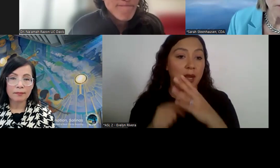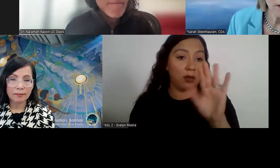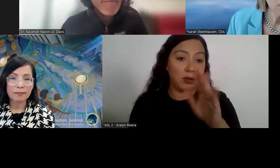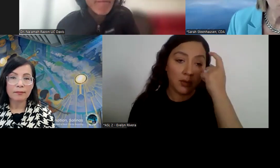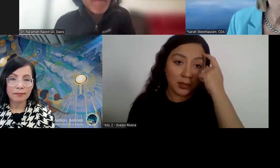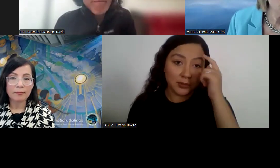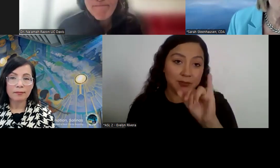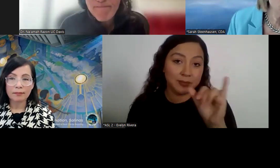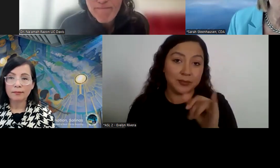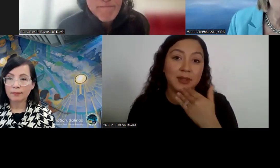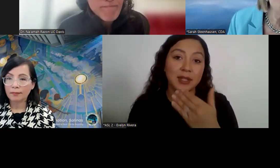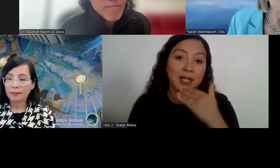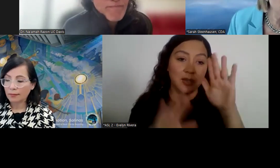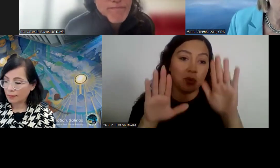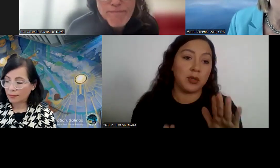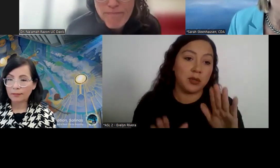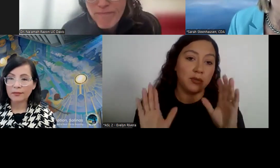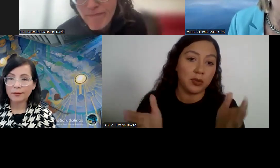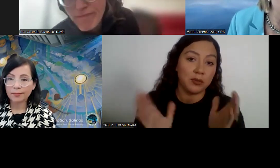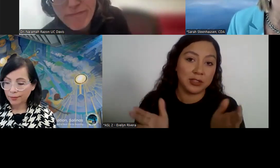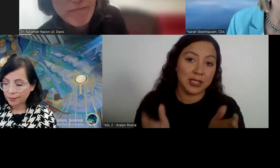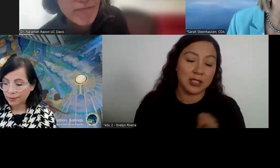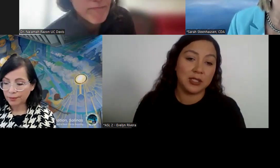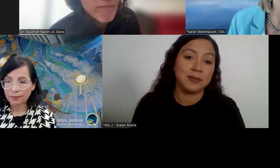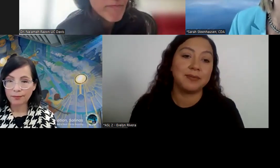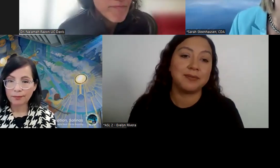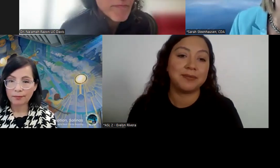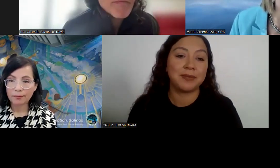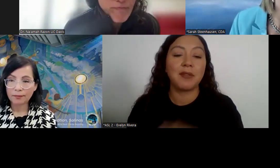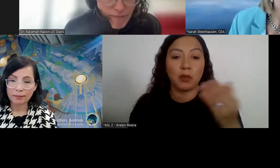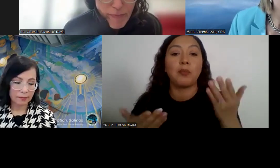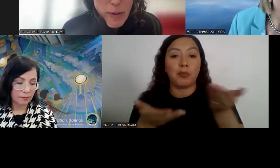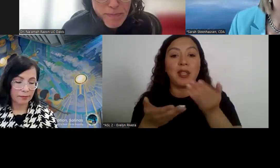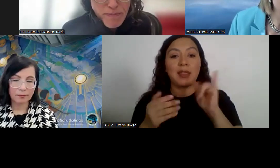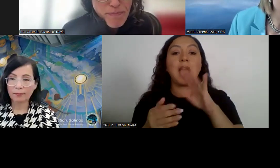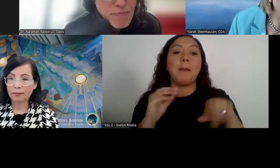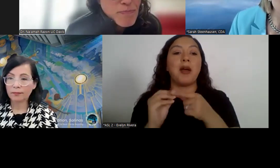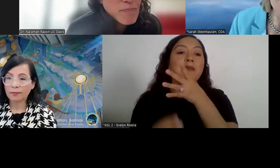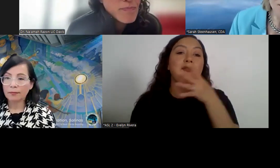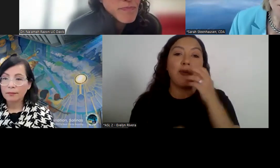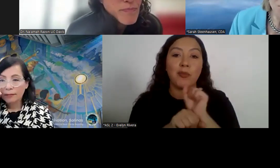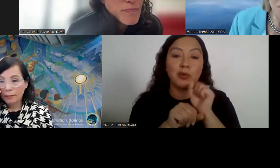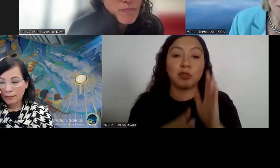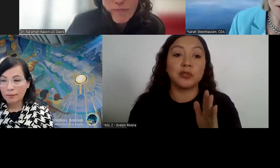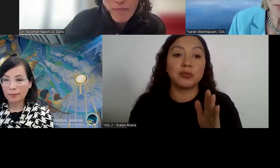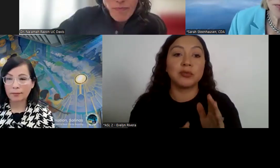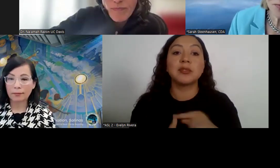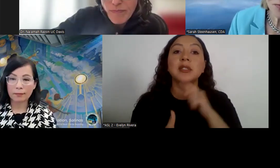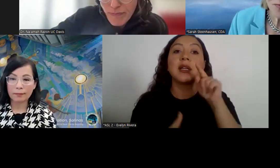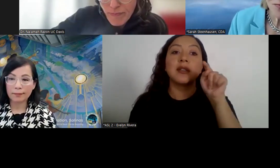Great. Thank you. Wonderful conversation. Important issue to uplift about older farm workers. Danny, and then we're going to wrap it